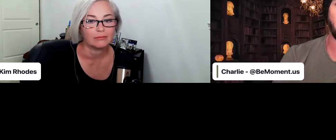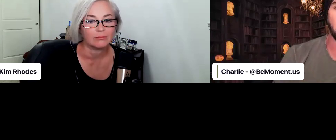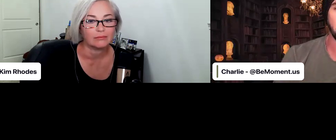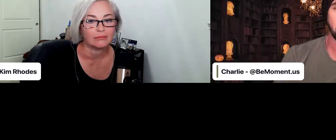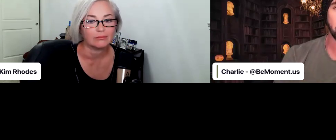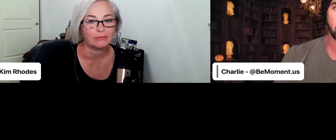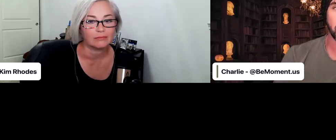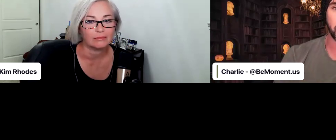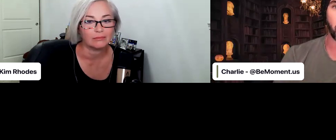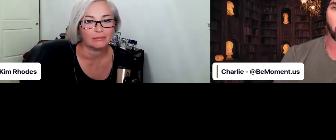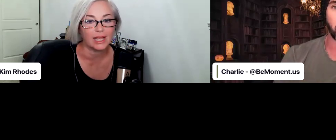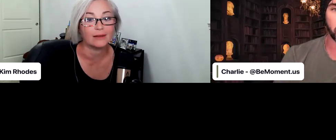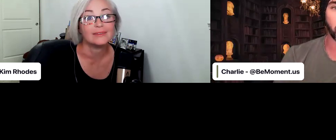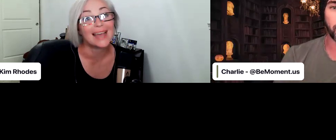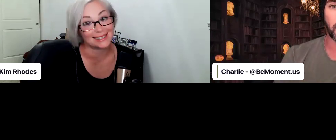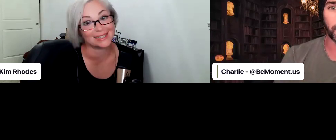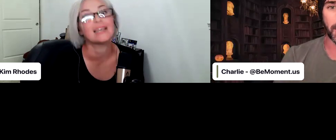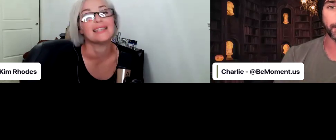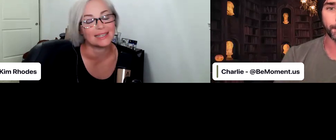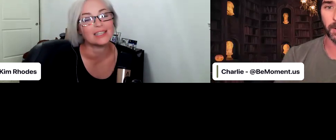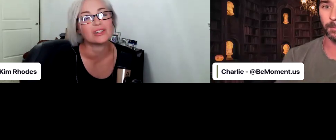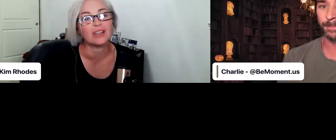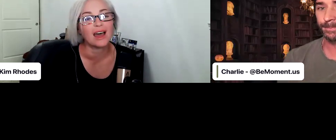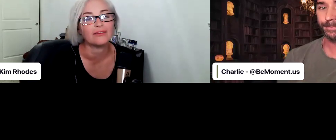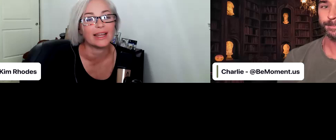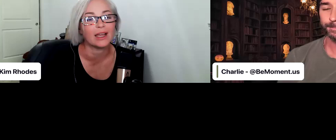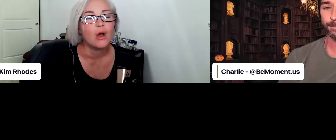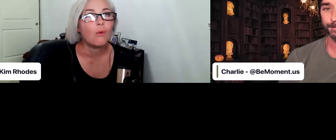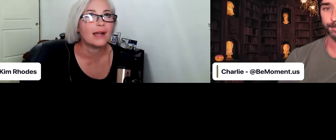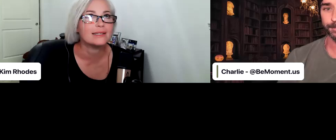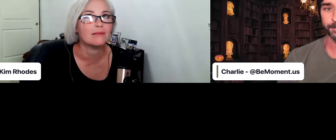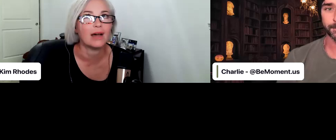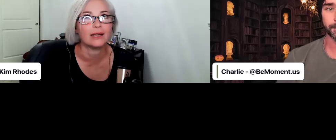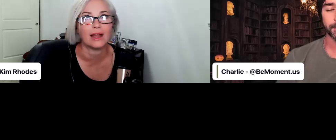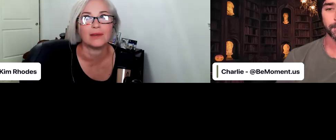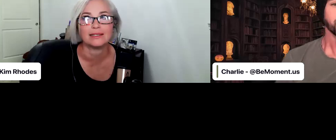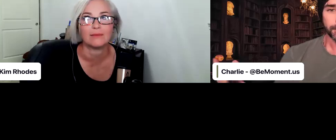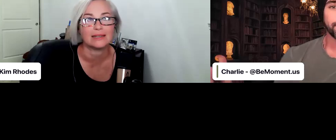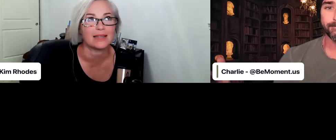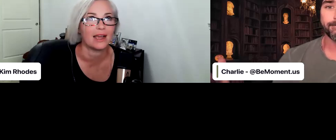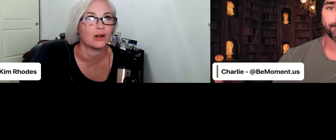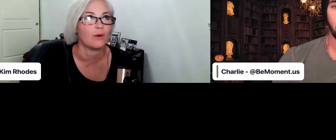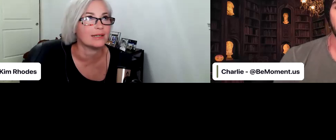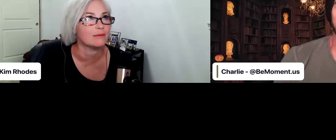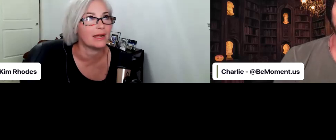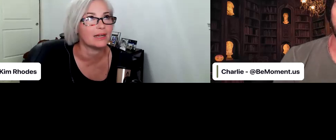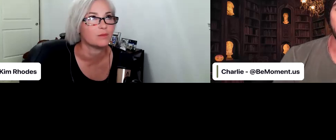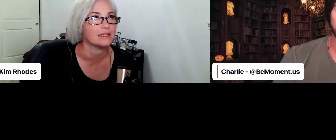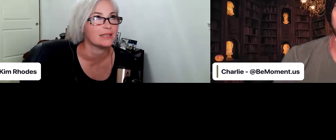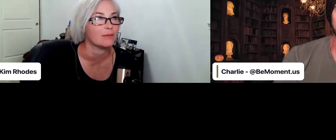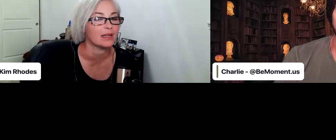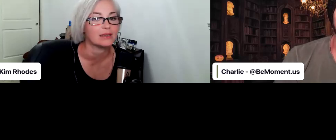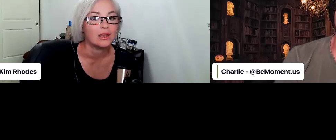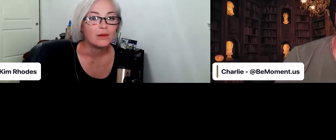we're okay. Yeah. Yes. Yes. There's a lot of like, why didn't my grandma send me a sign, or why didn't my